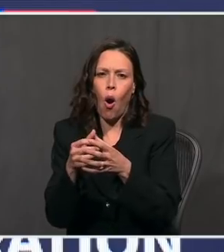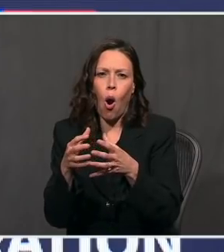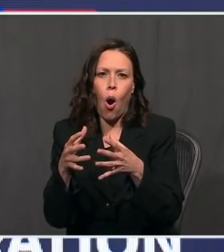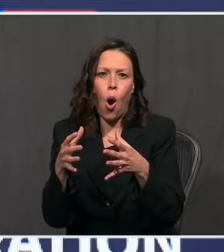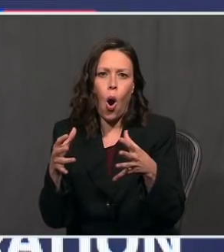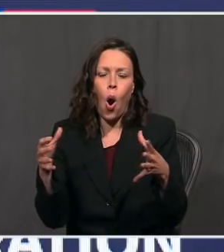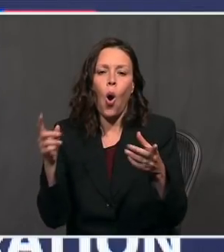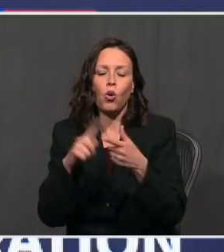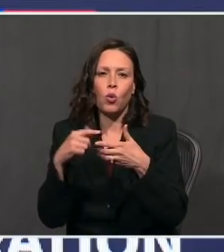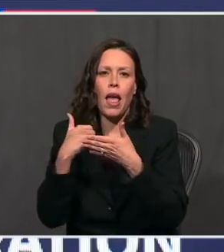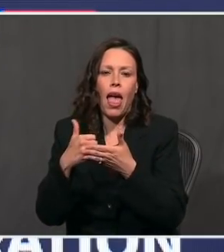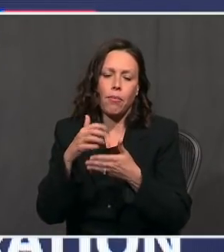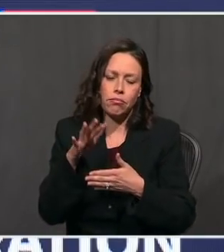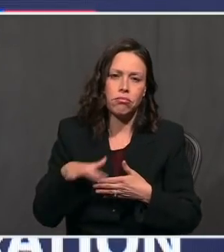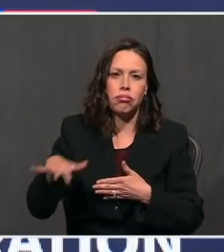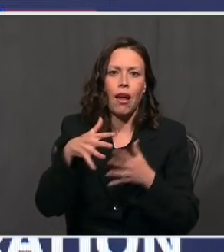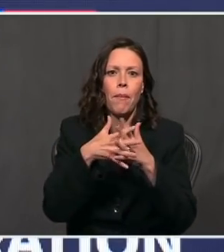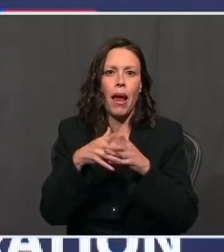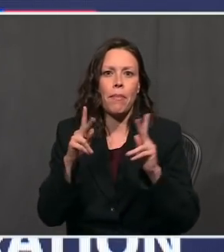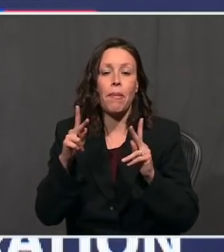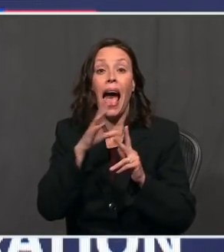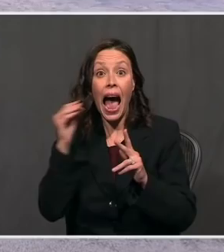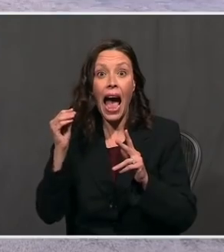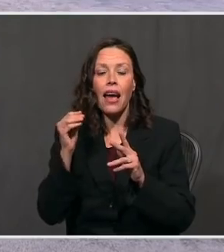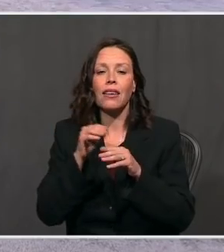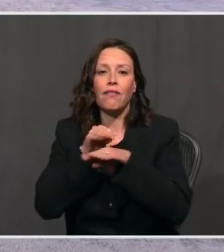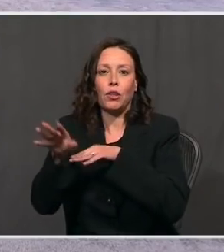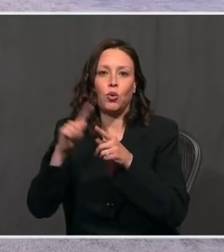the benefit of the American people and the world.